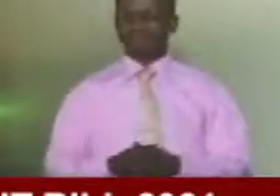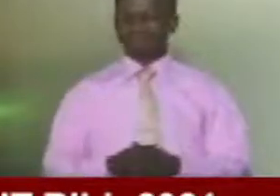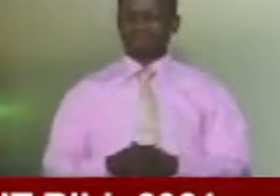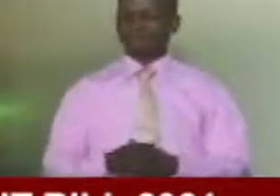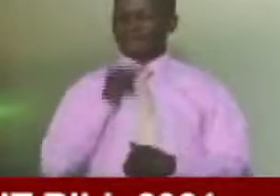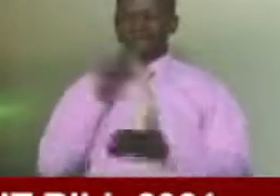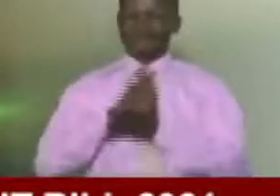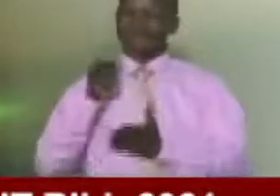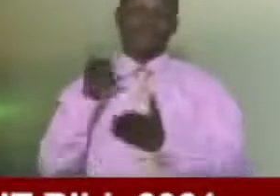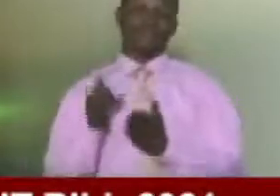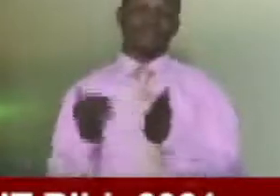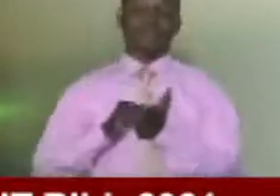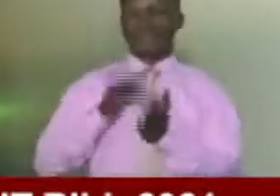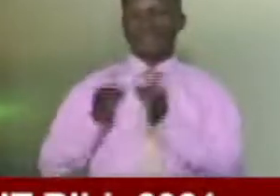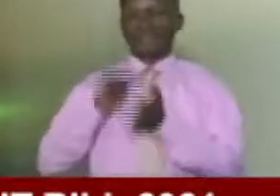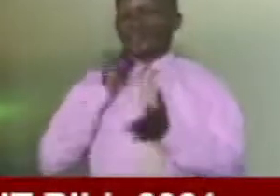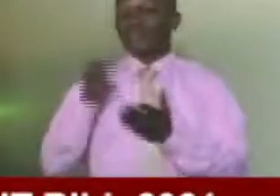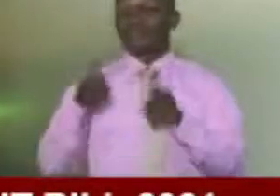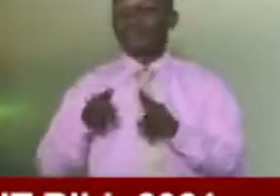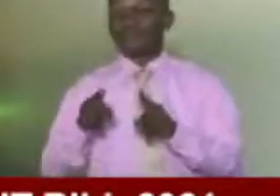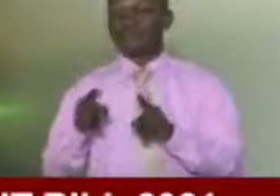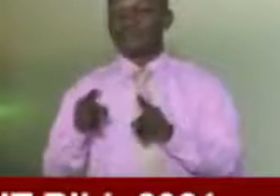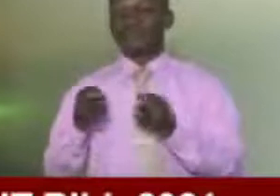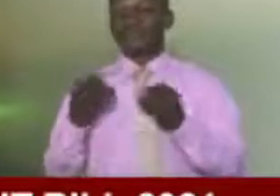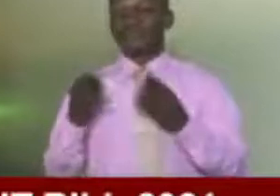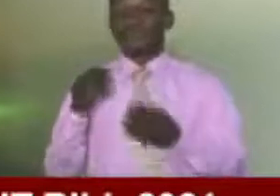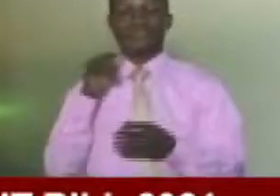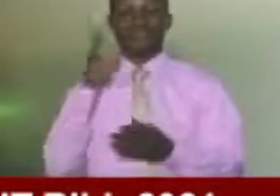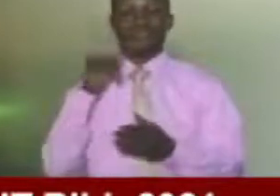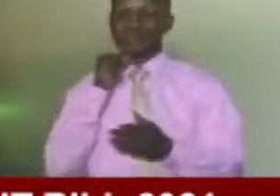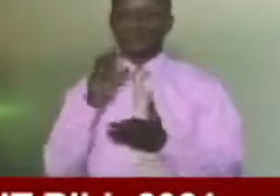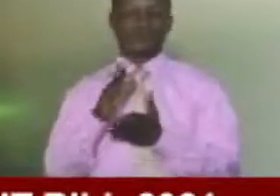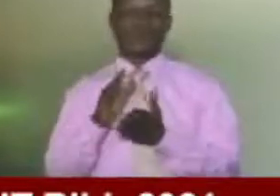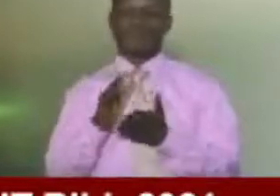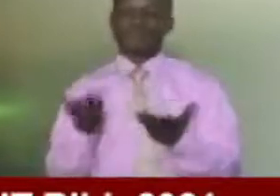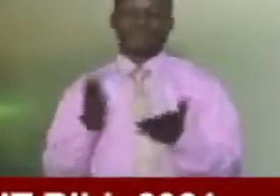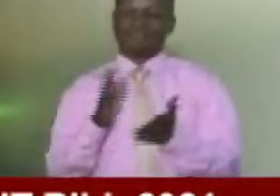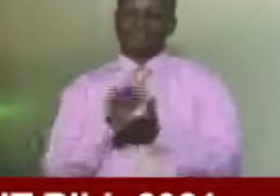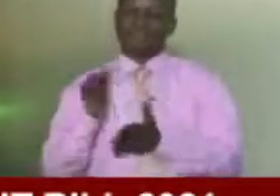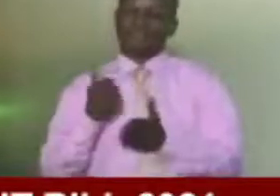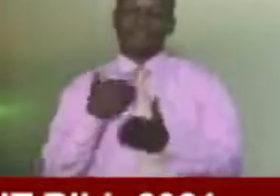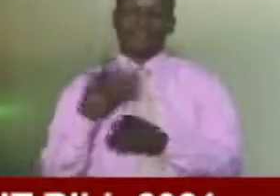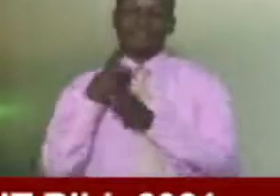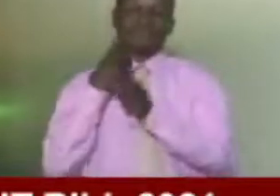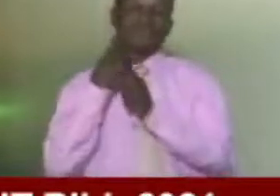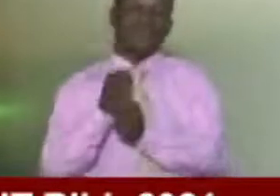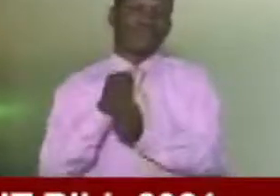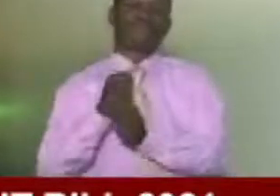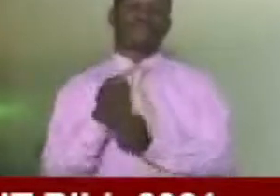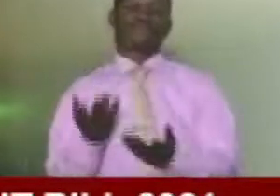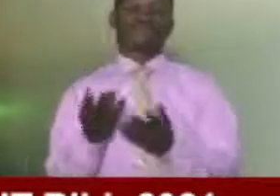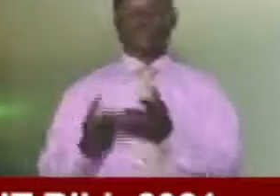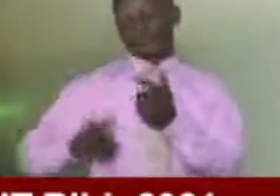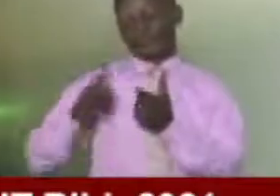wrong message to Nigerians that our government, the president and National Assembly, do not care about electoral process. So it would affect confidence in the process. The